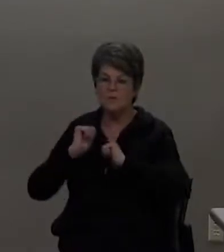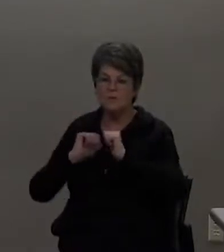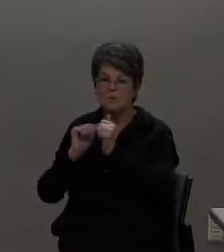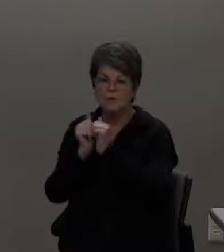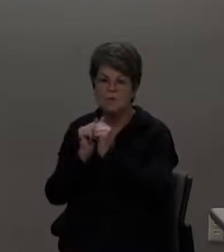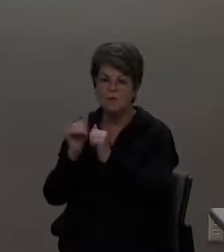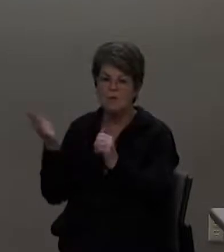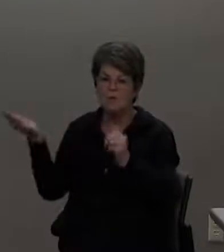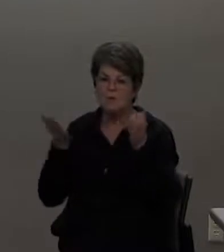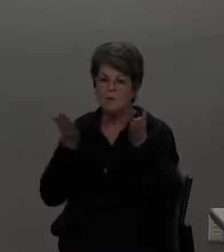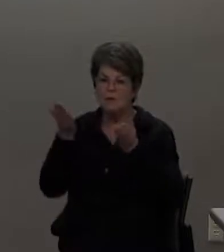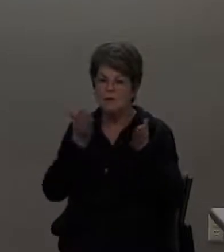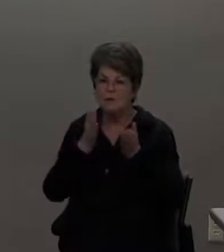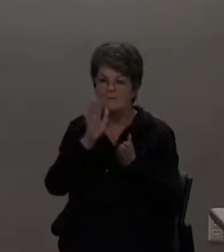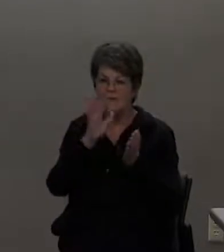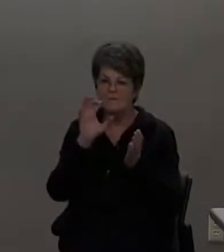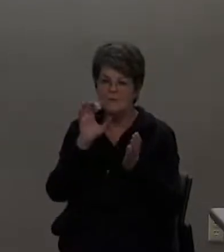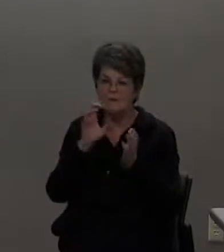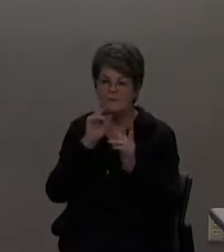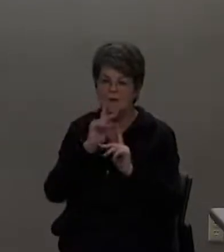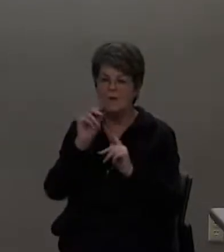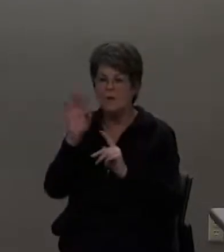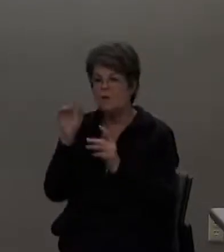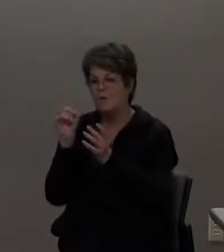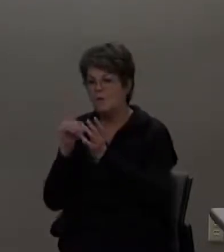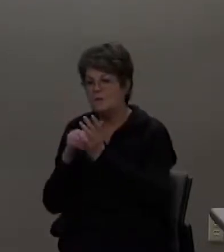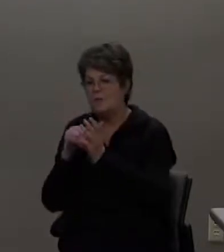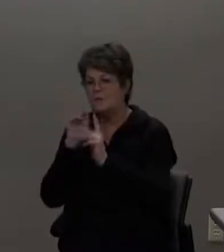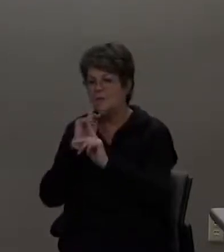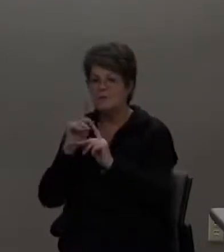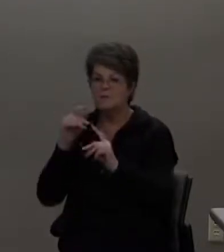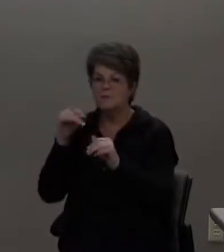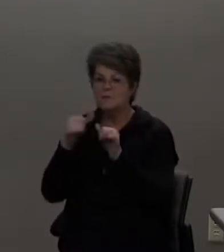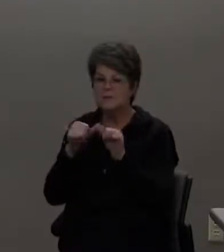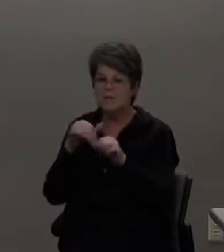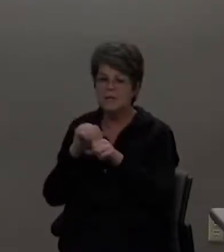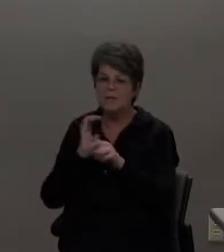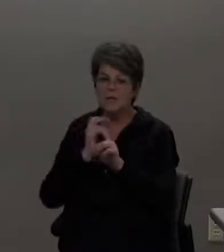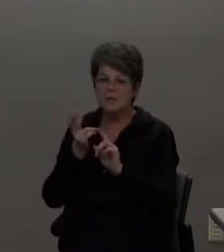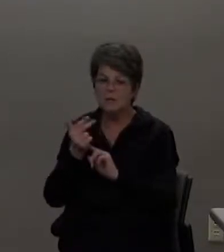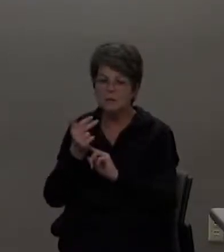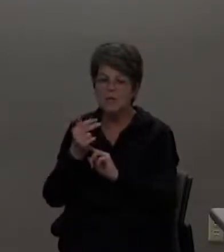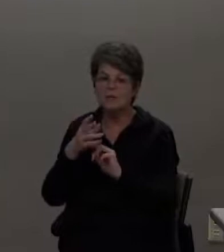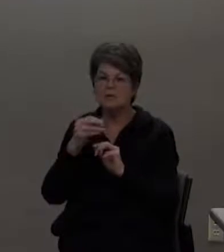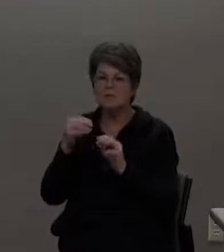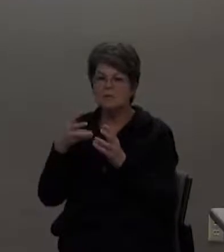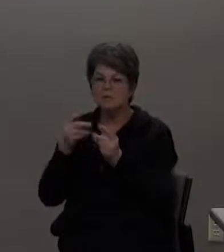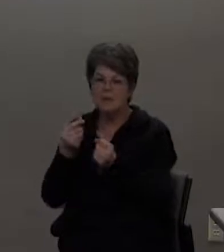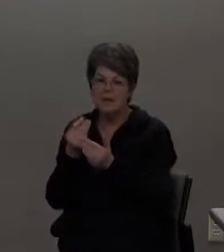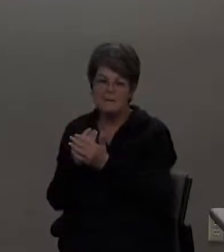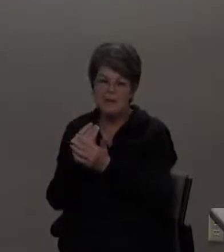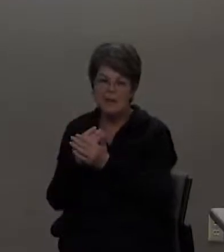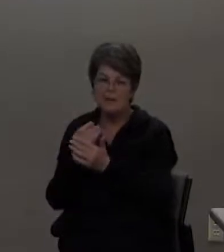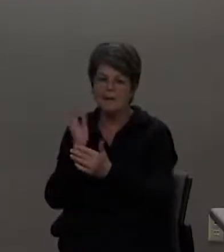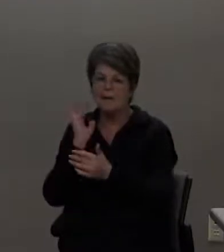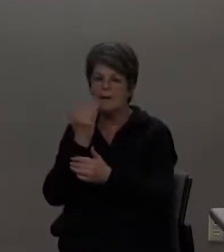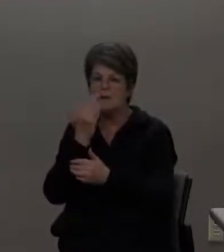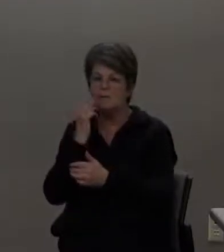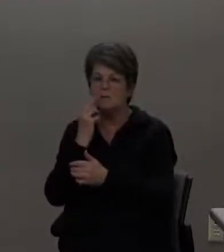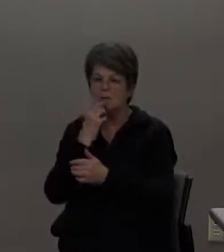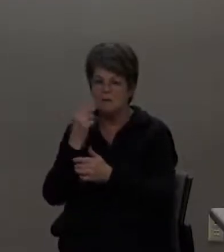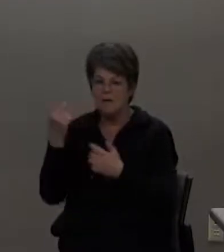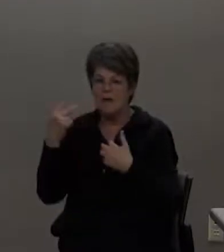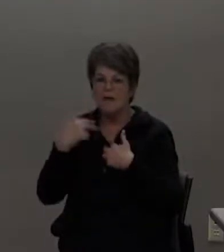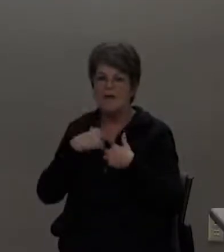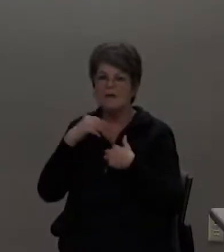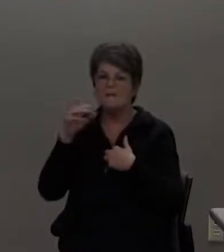in 500 people or 1,000 people that will stay at our hotels and spend money at our restaurants? There are specialty firms out there that do